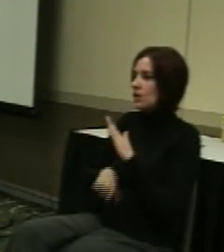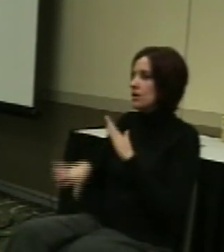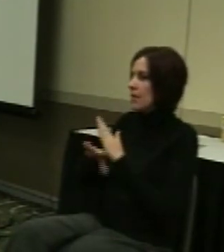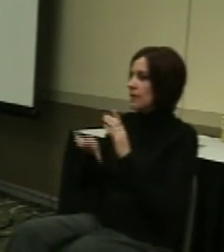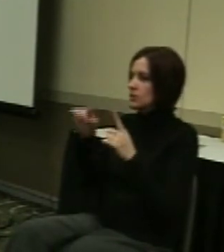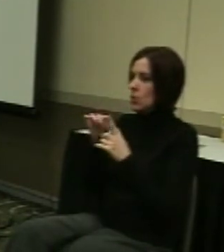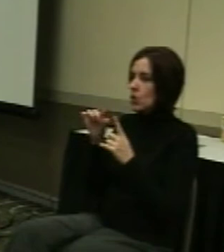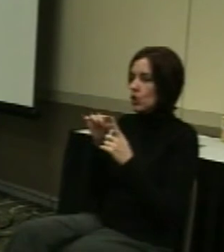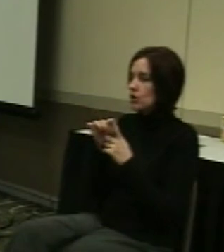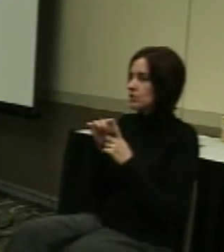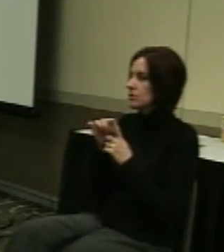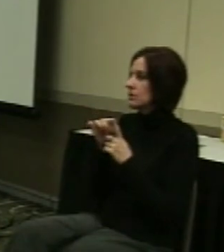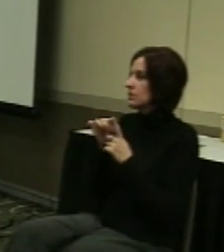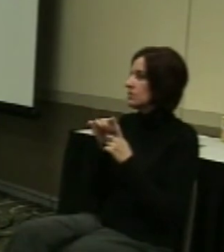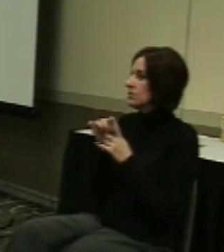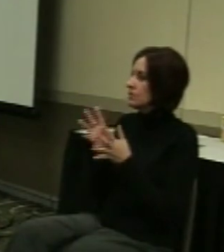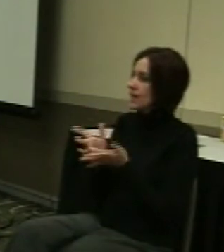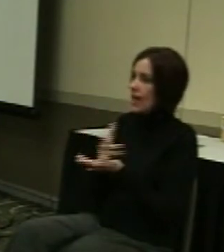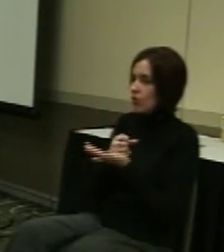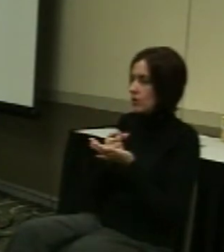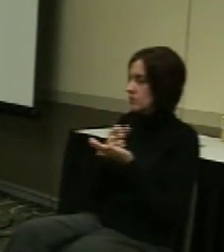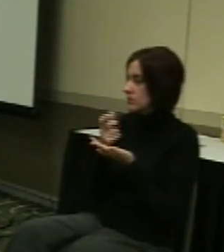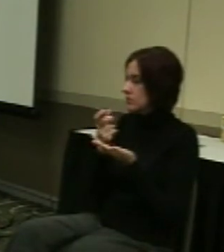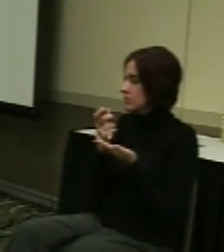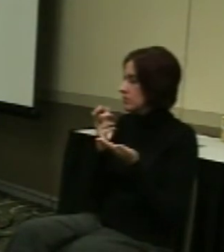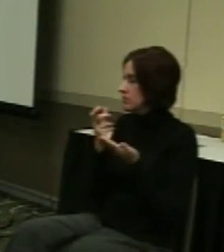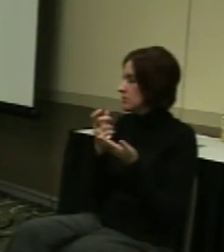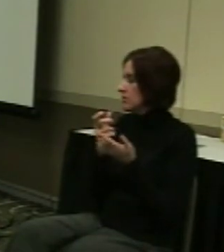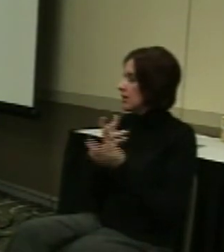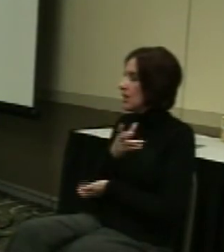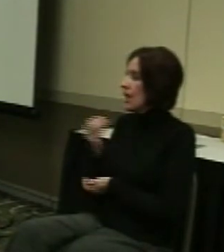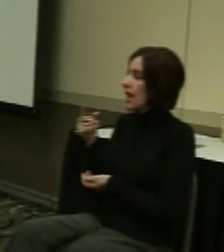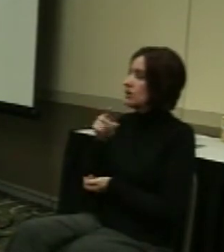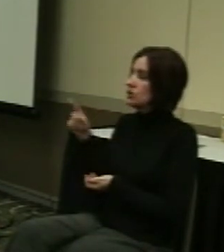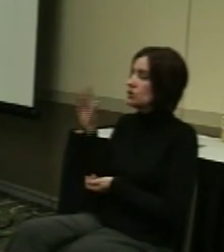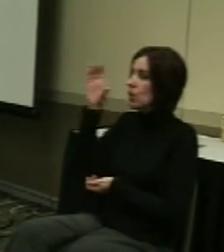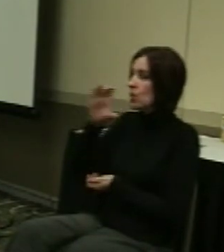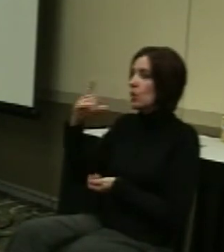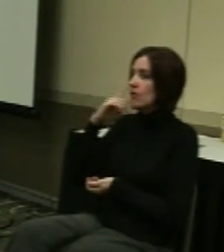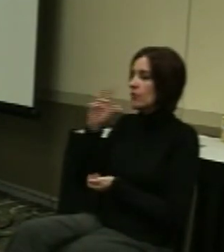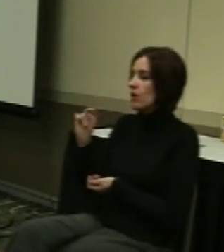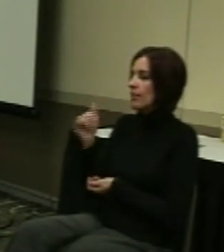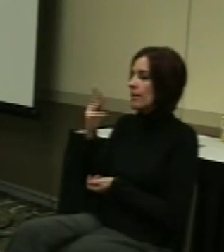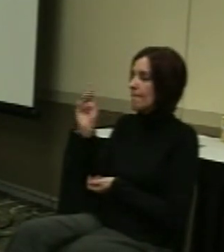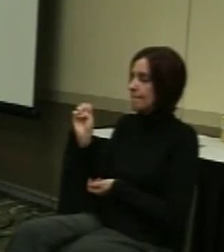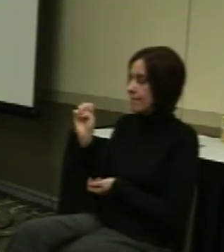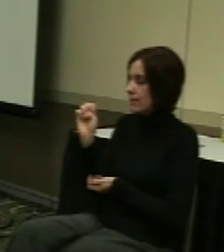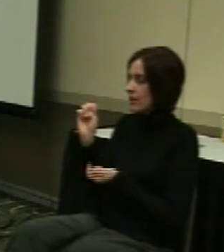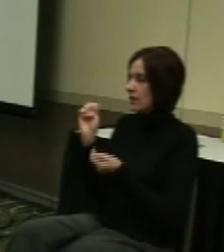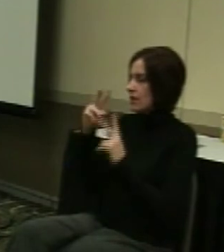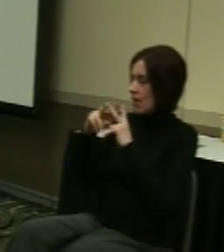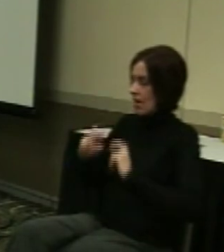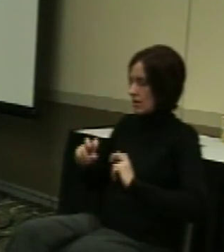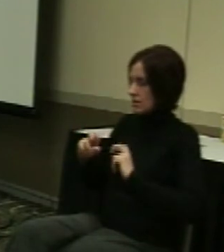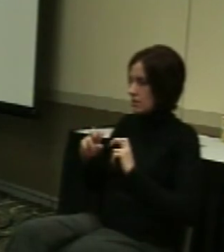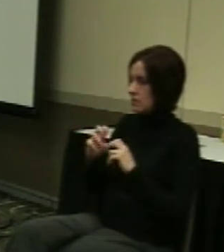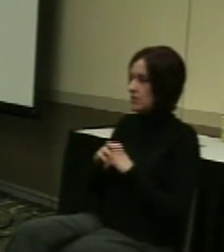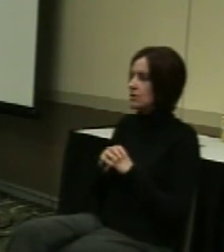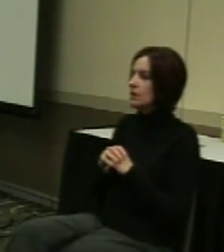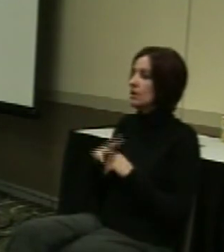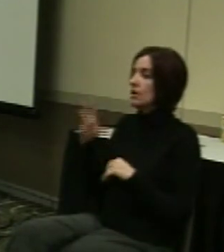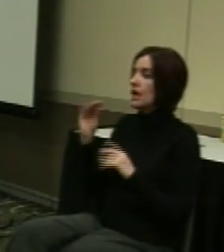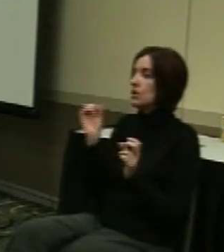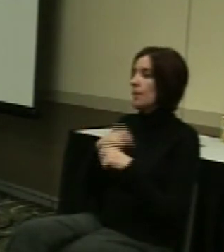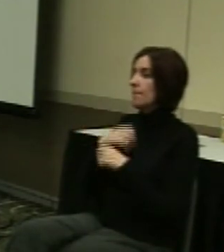word gatherings, and you're looking for thematic analyses. And to make